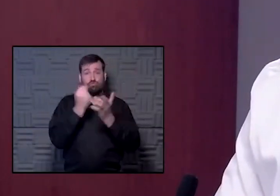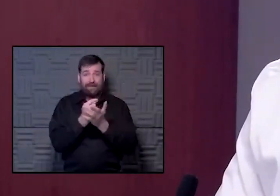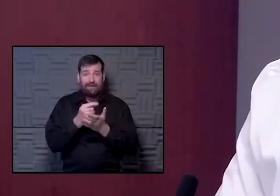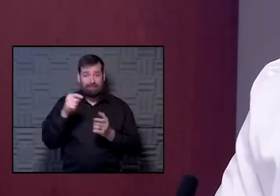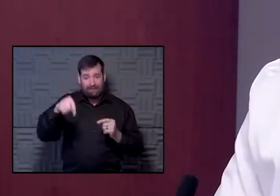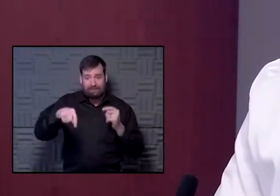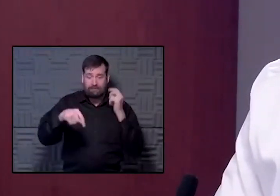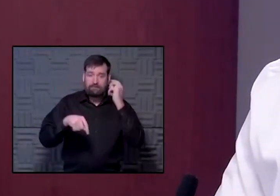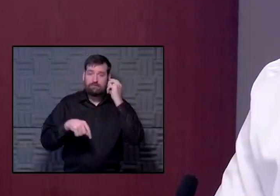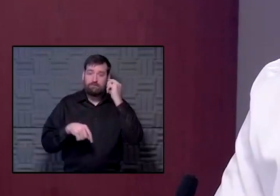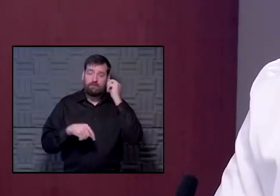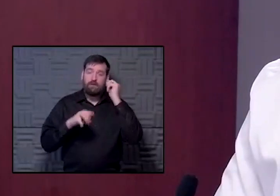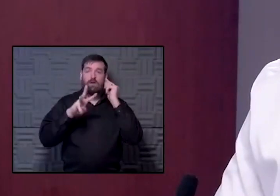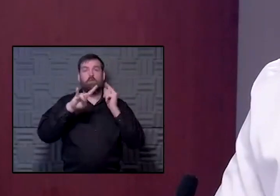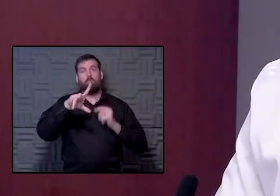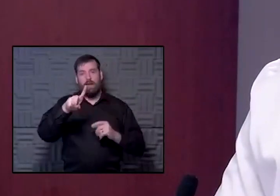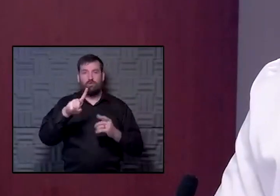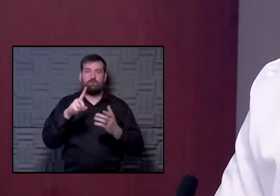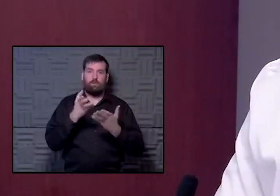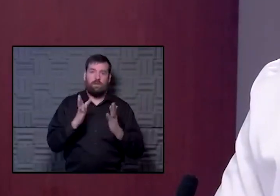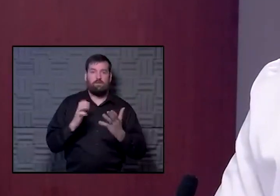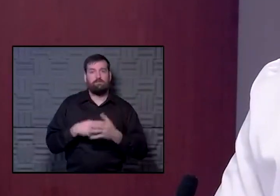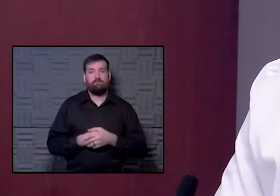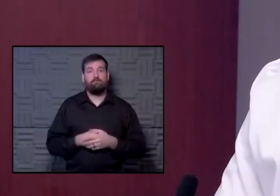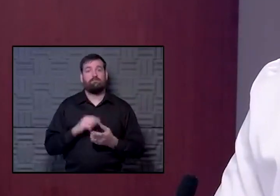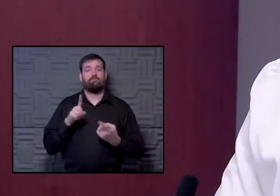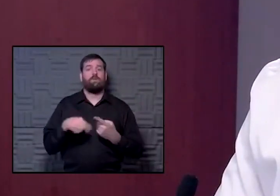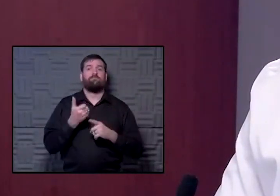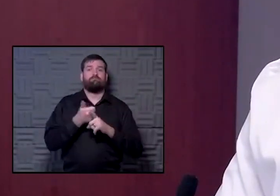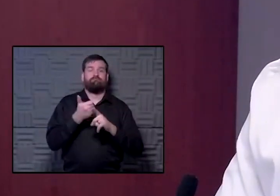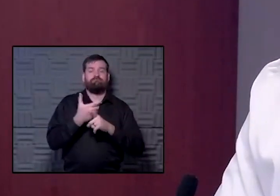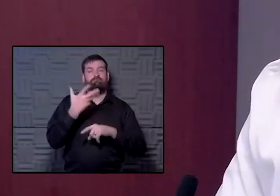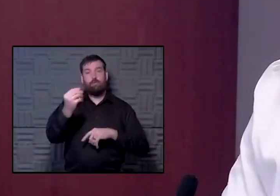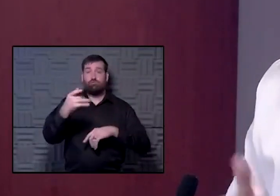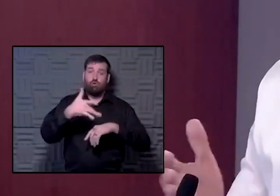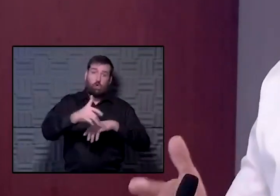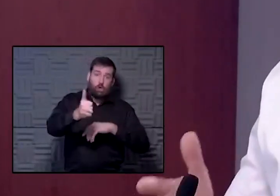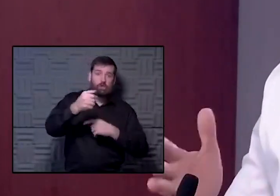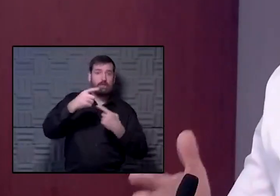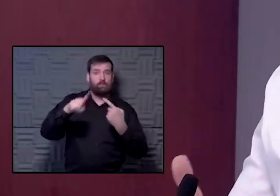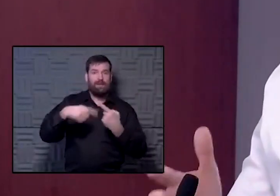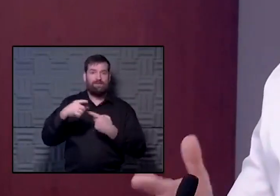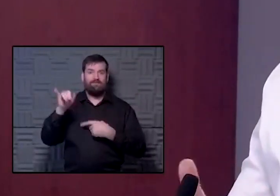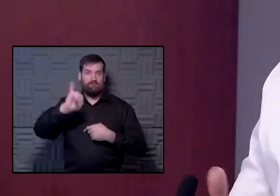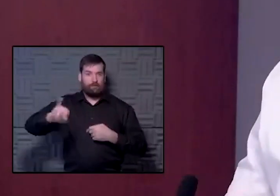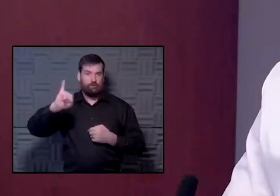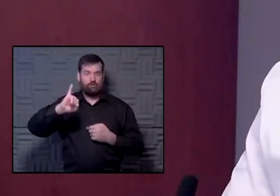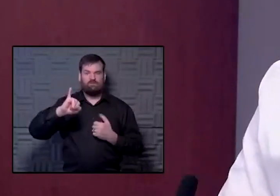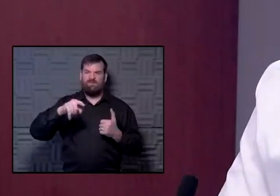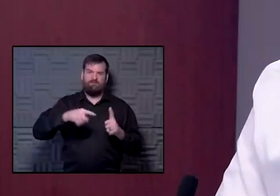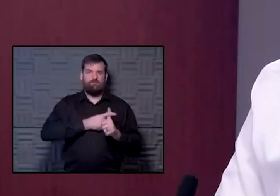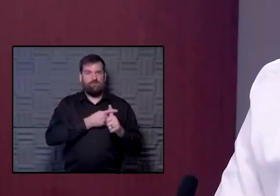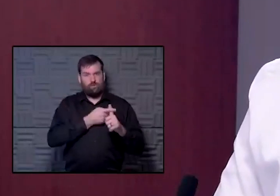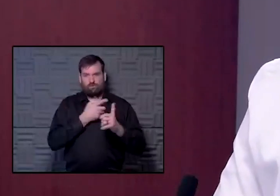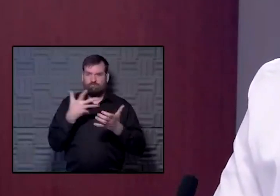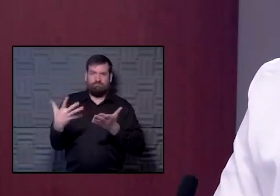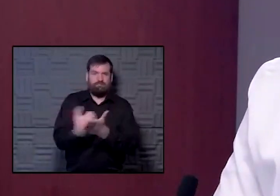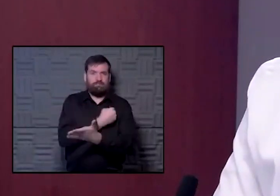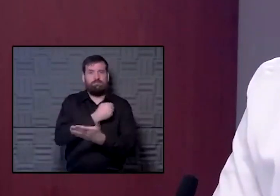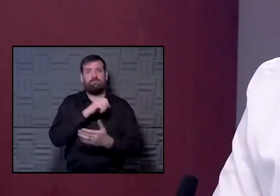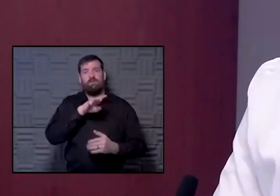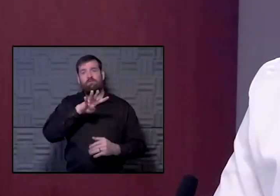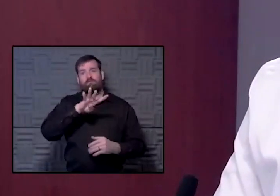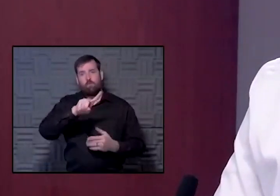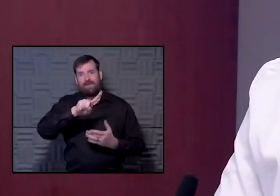believe, in a mild form when you're out there early on in the infection, in that first window of opportunity, in that